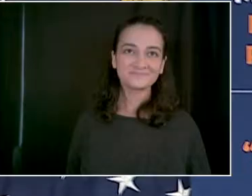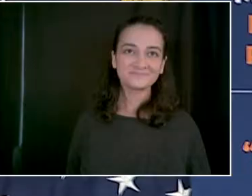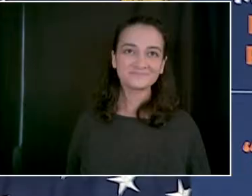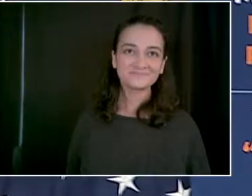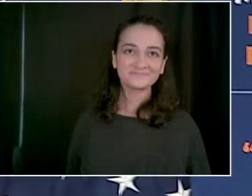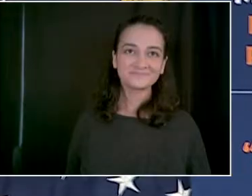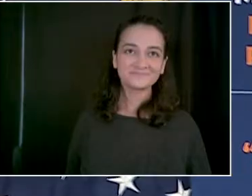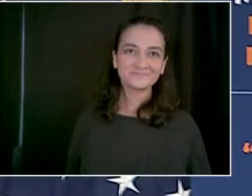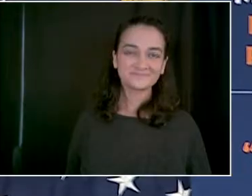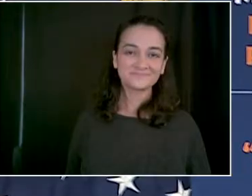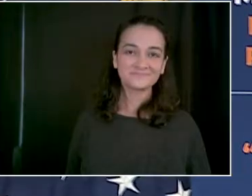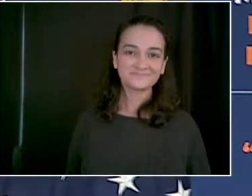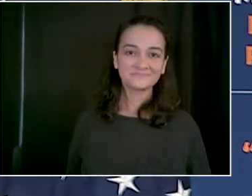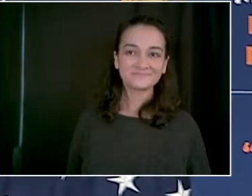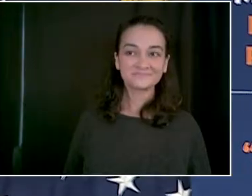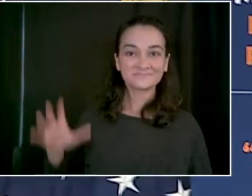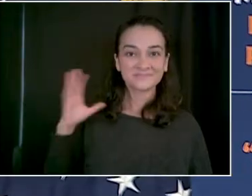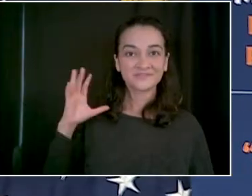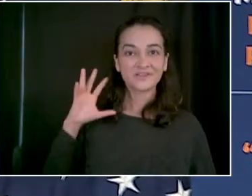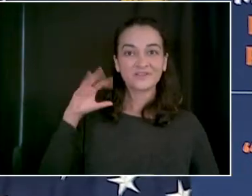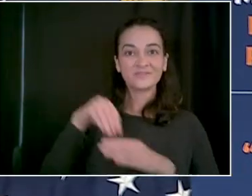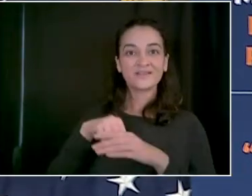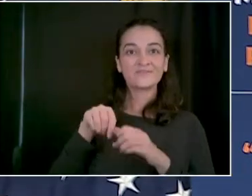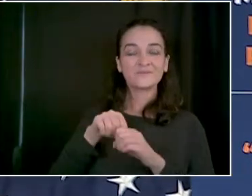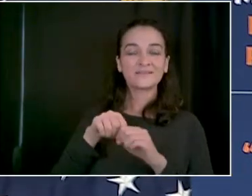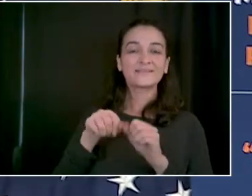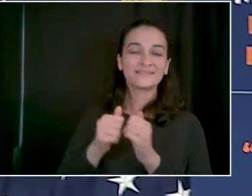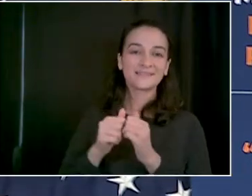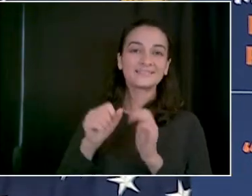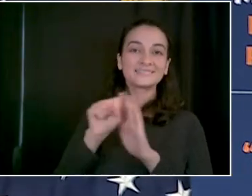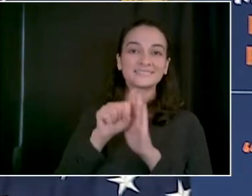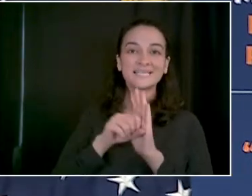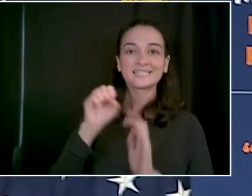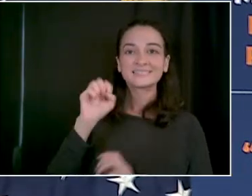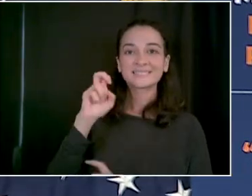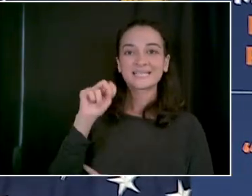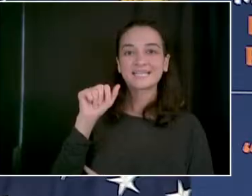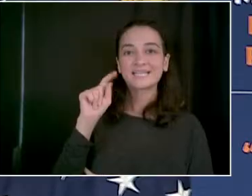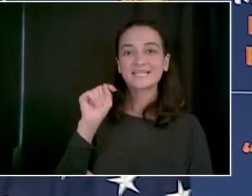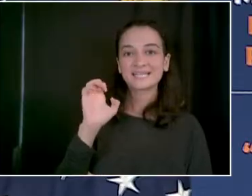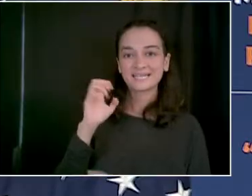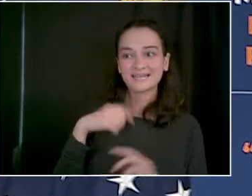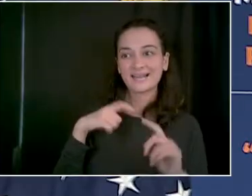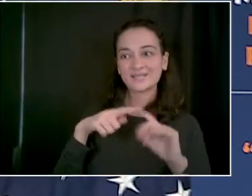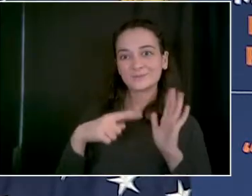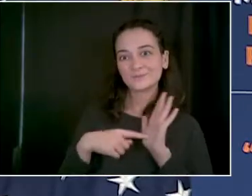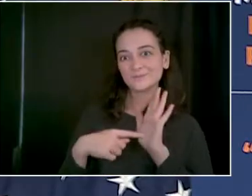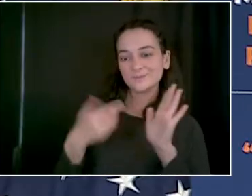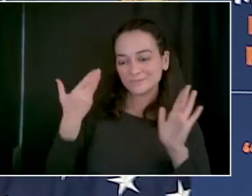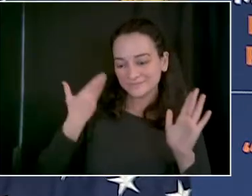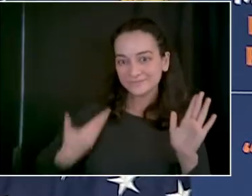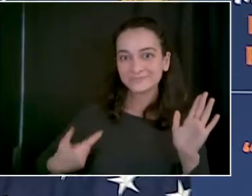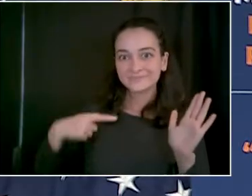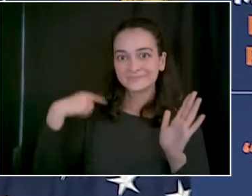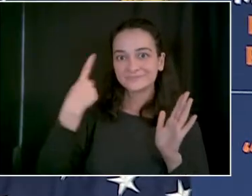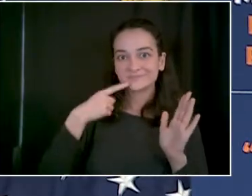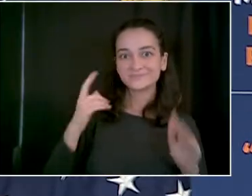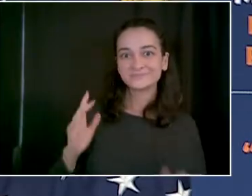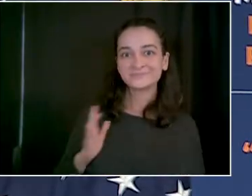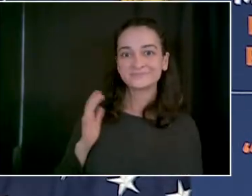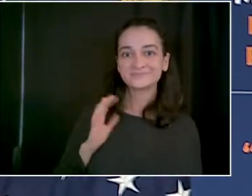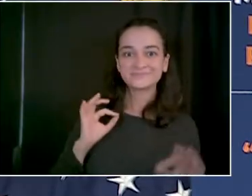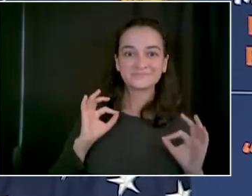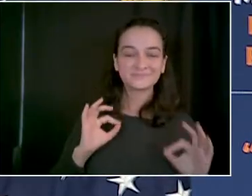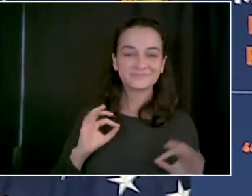go from making sure that you present yourself well to the point where you don't care how you look.